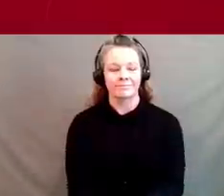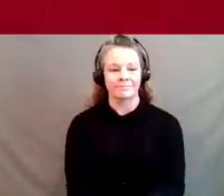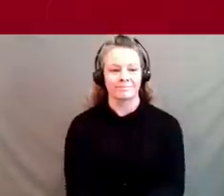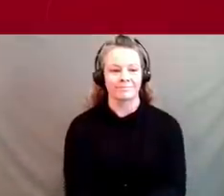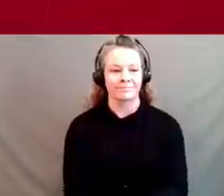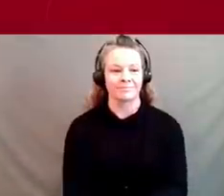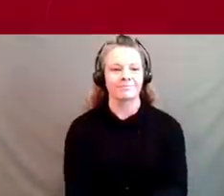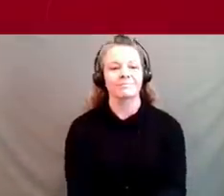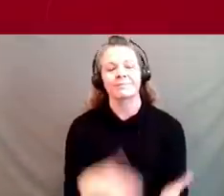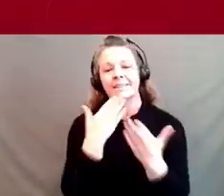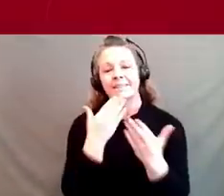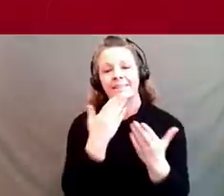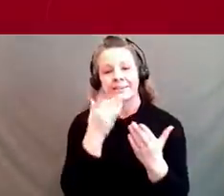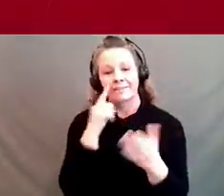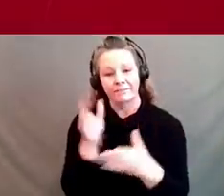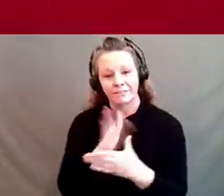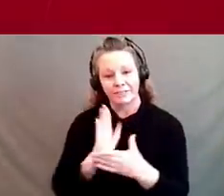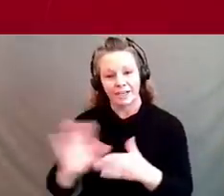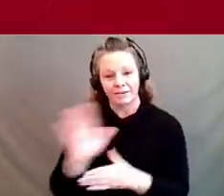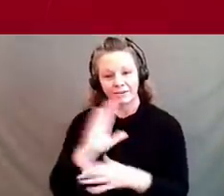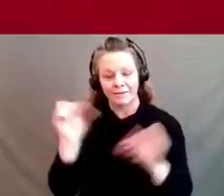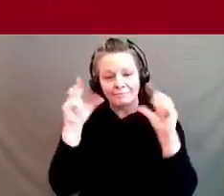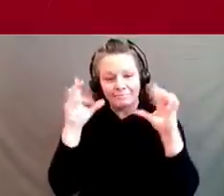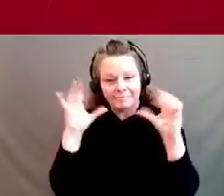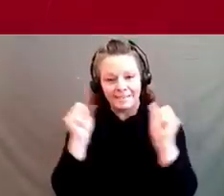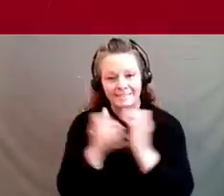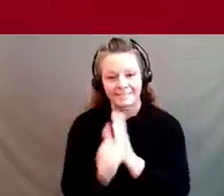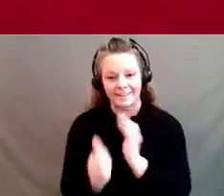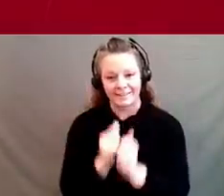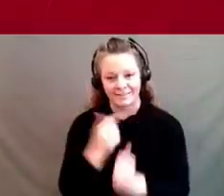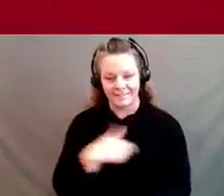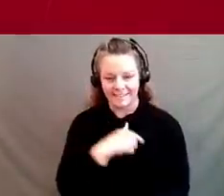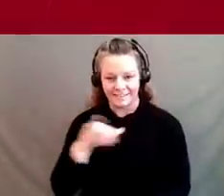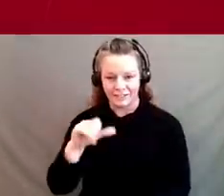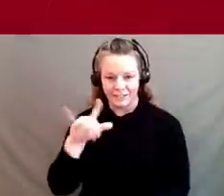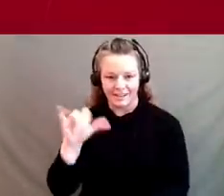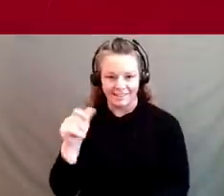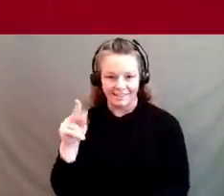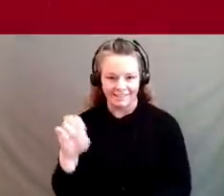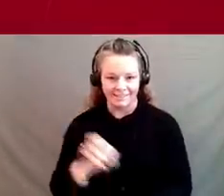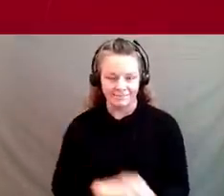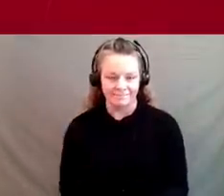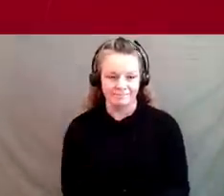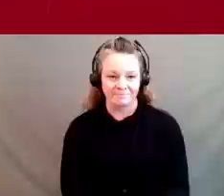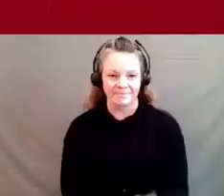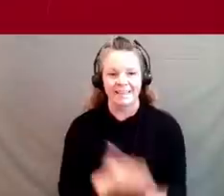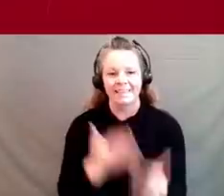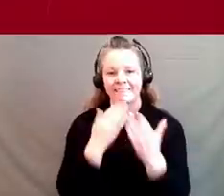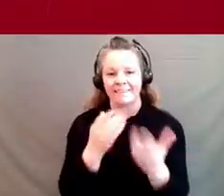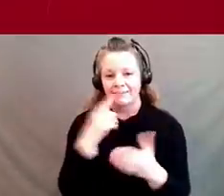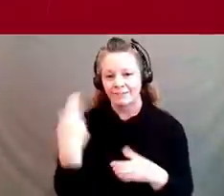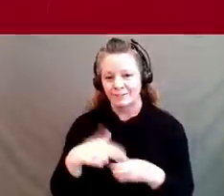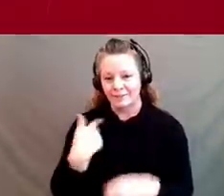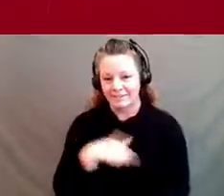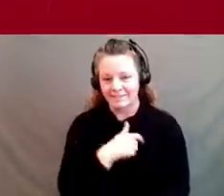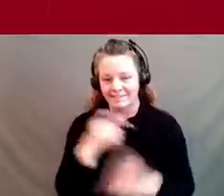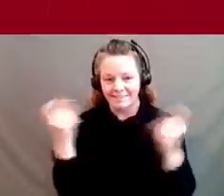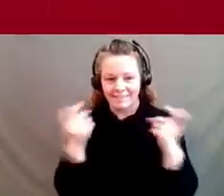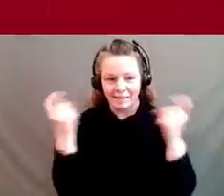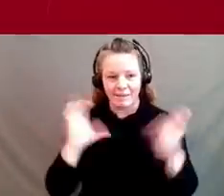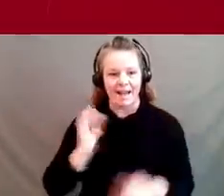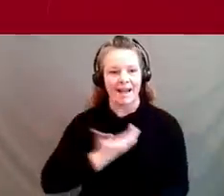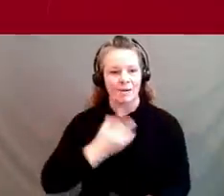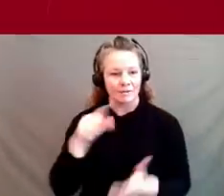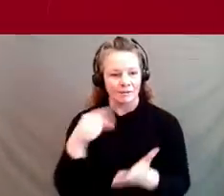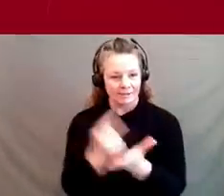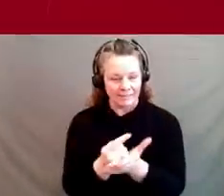Thank you for sharing your amazing talent with us, Jacqueline. Thank you for joining us to celebrate our graduates as